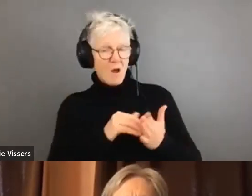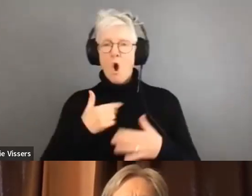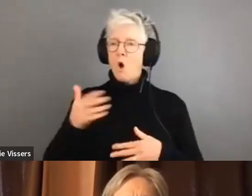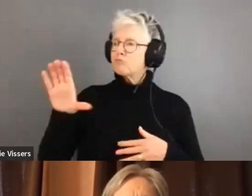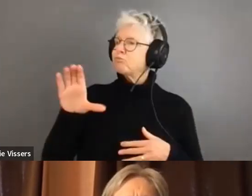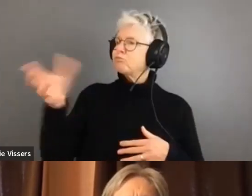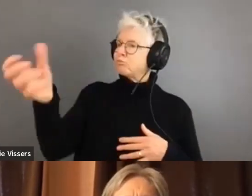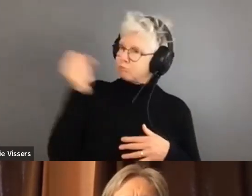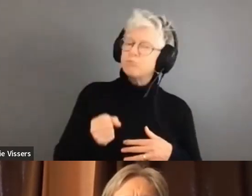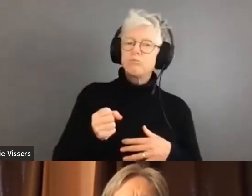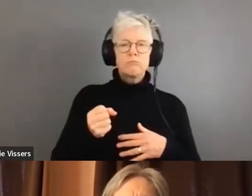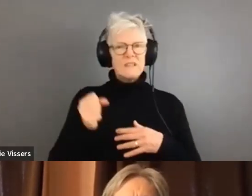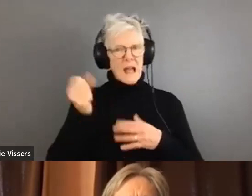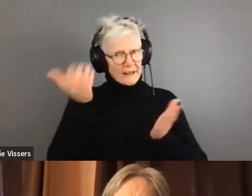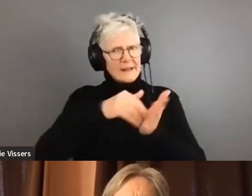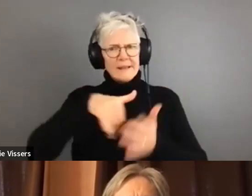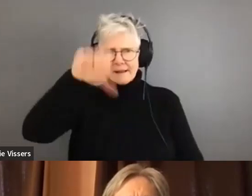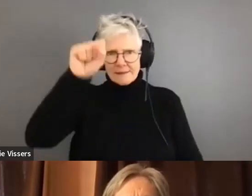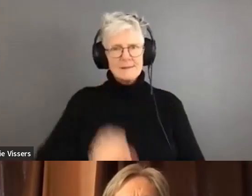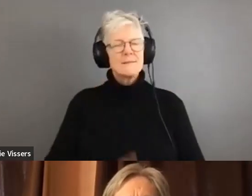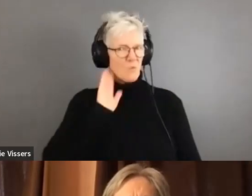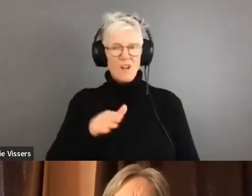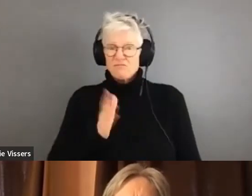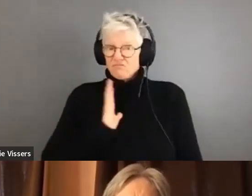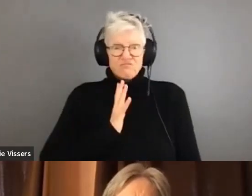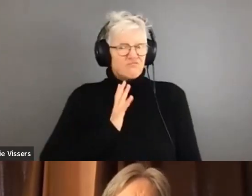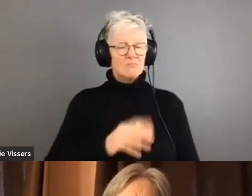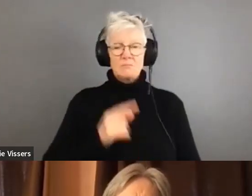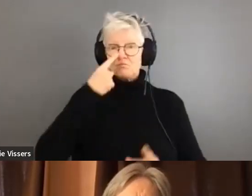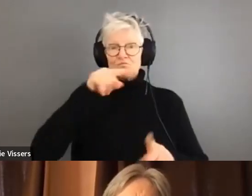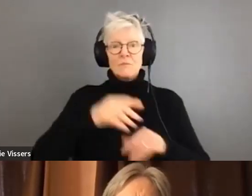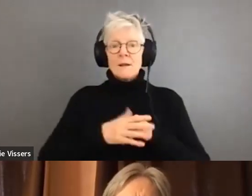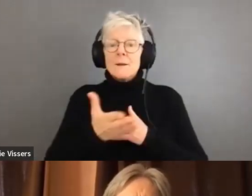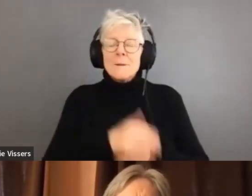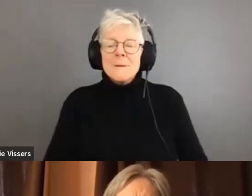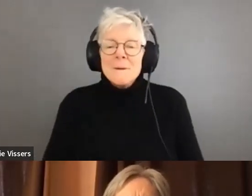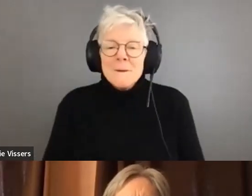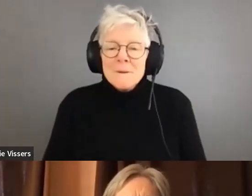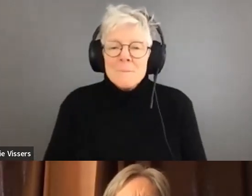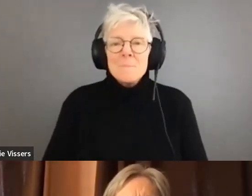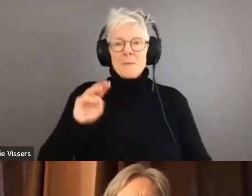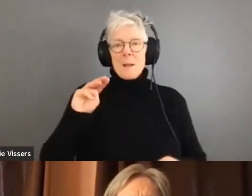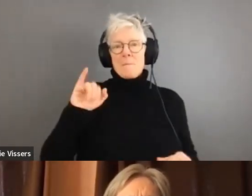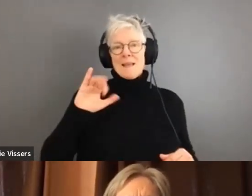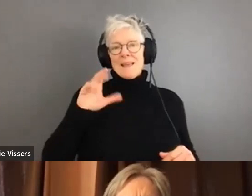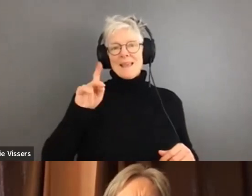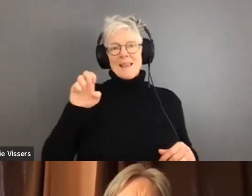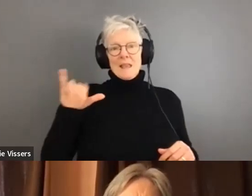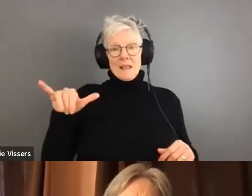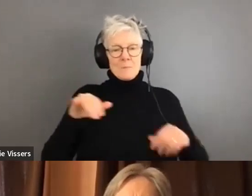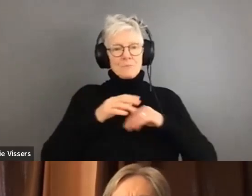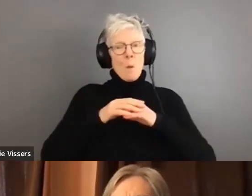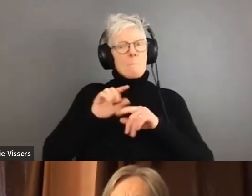them on the platform. Sure. Right now, but go ahead. Do you have to spin